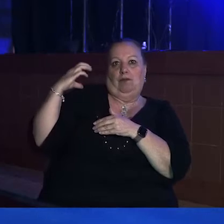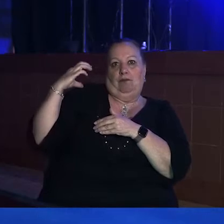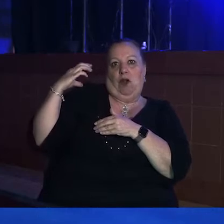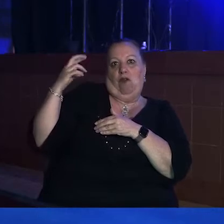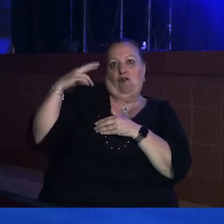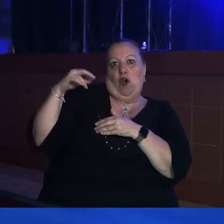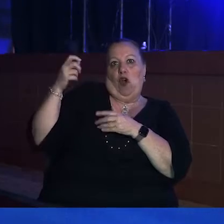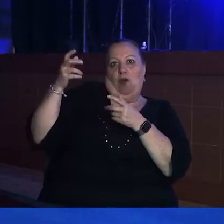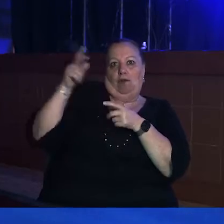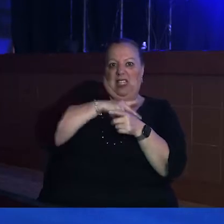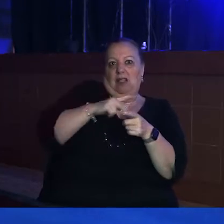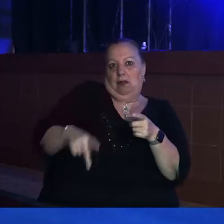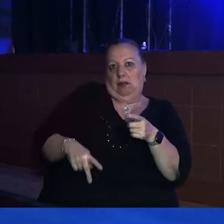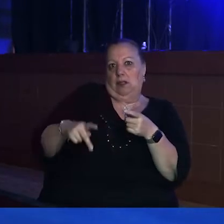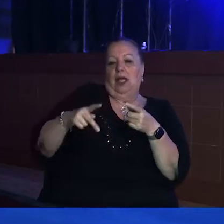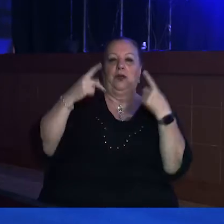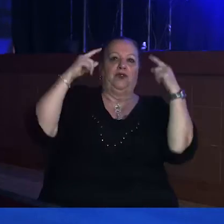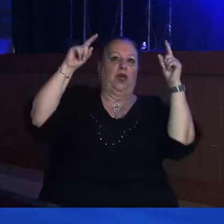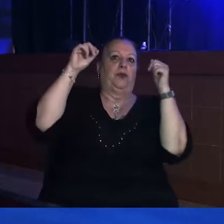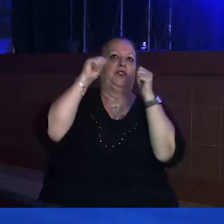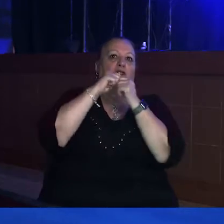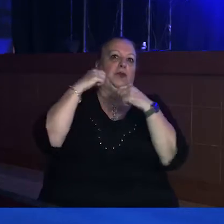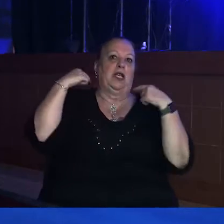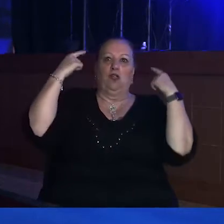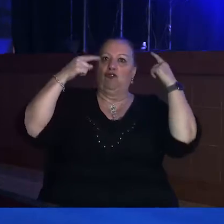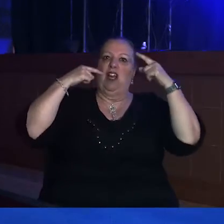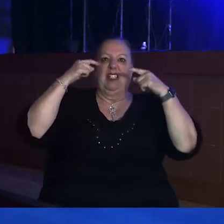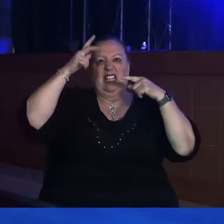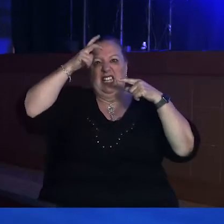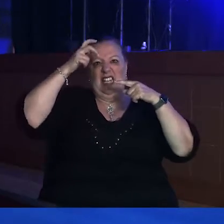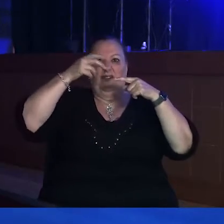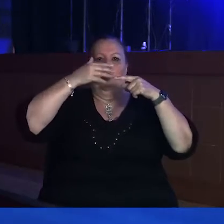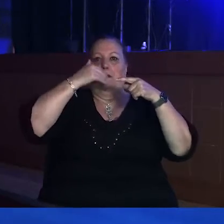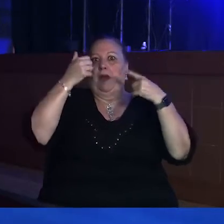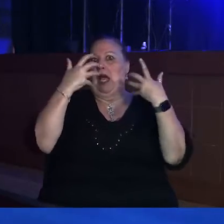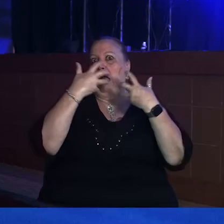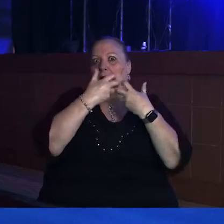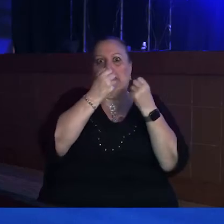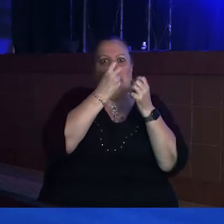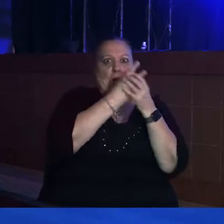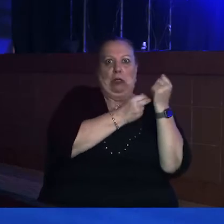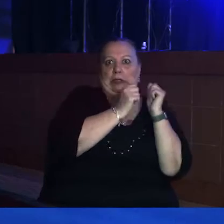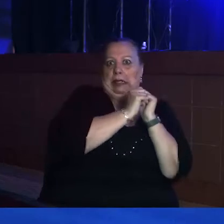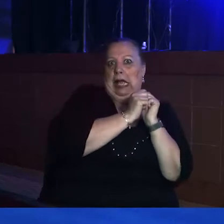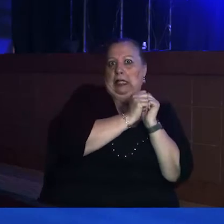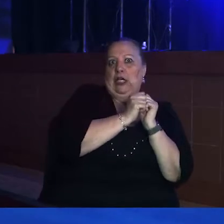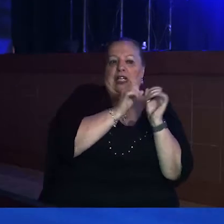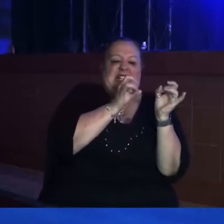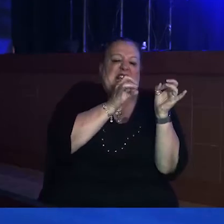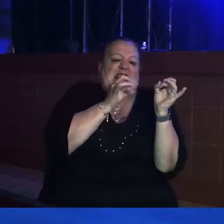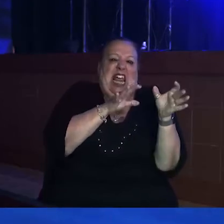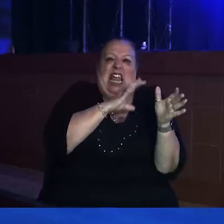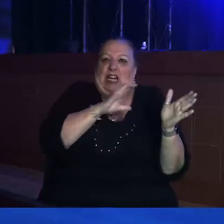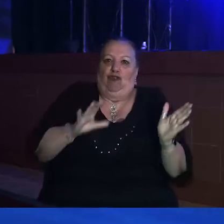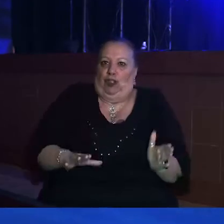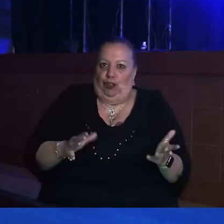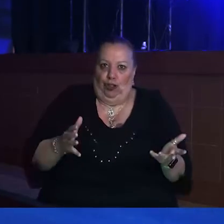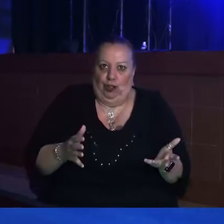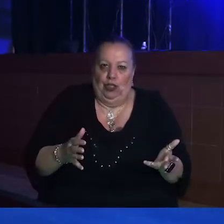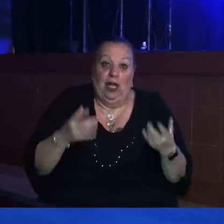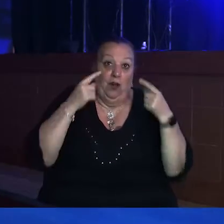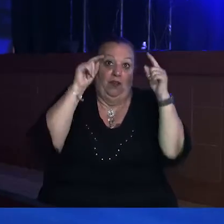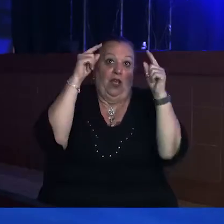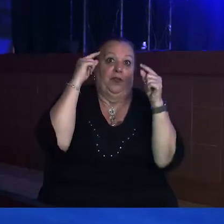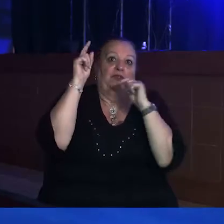just famous for being crazy and evil, a bad combination. He despised Christians, and he was famous for persecuting